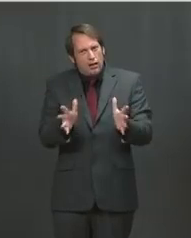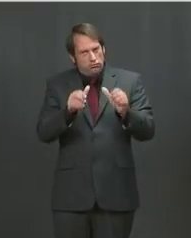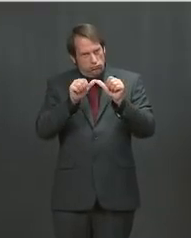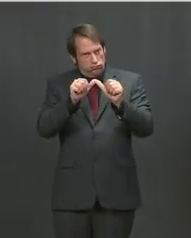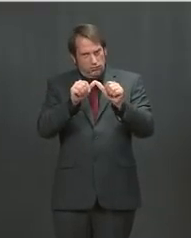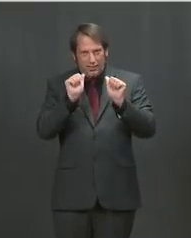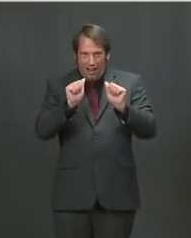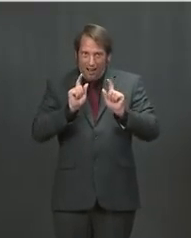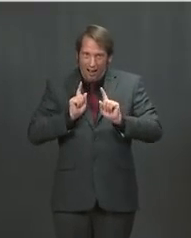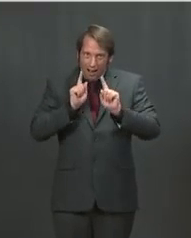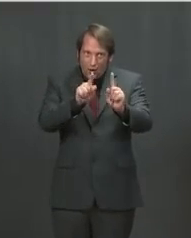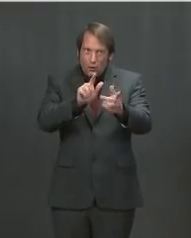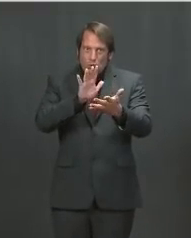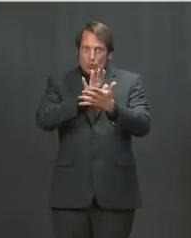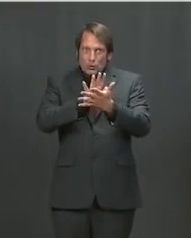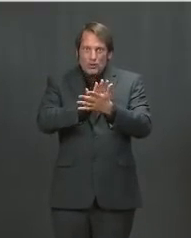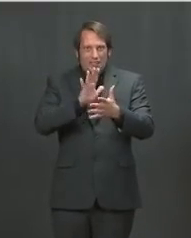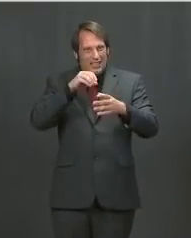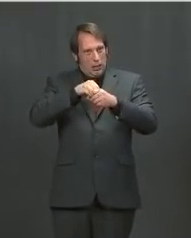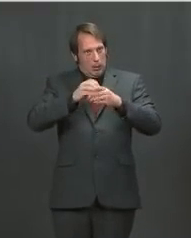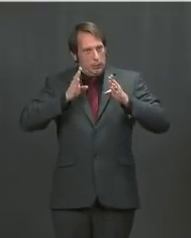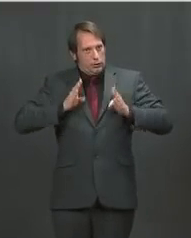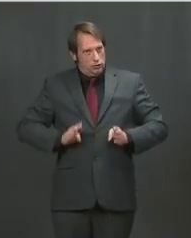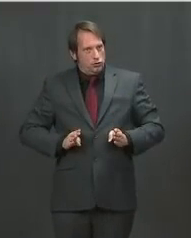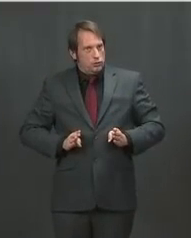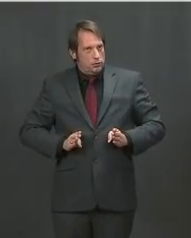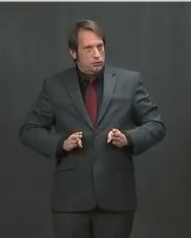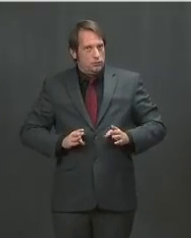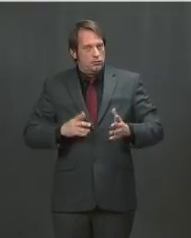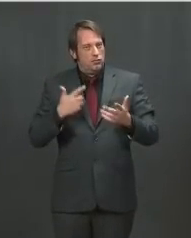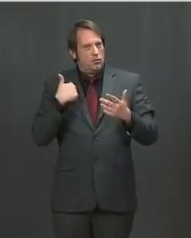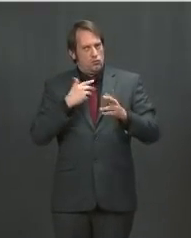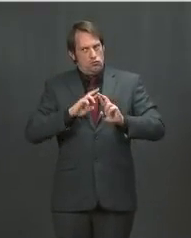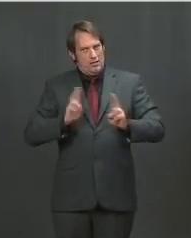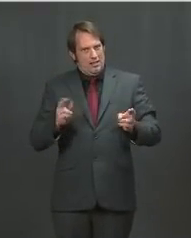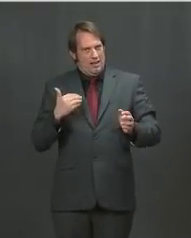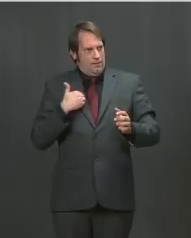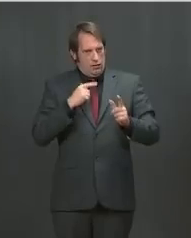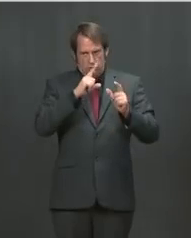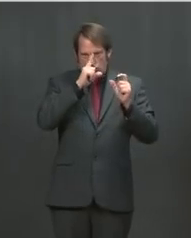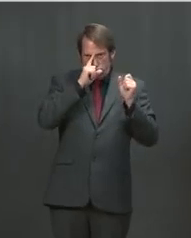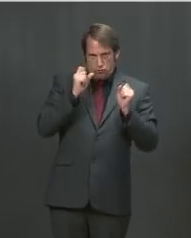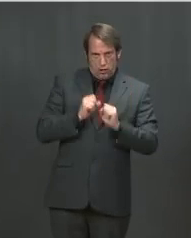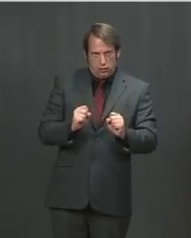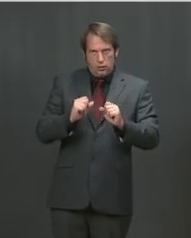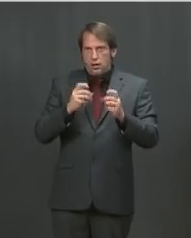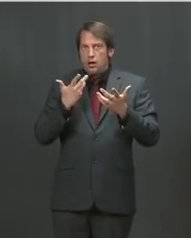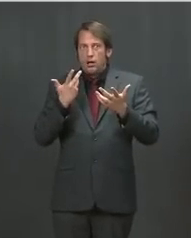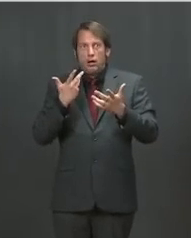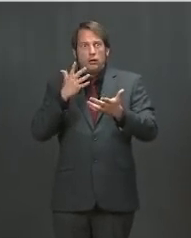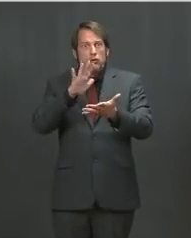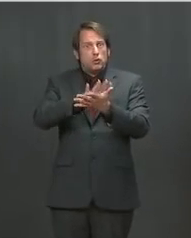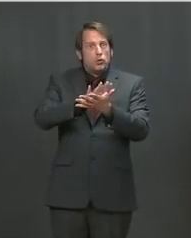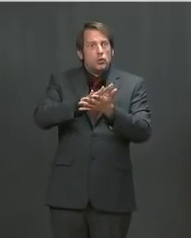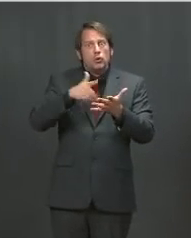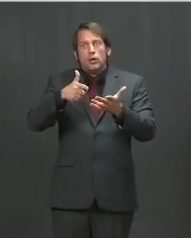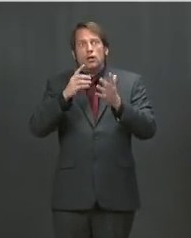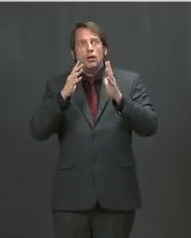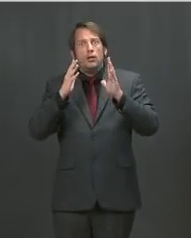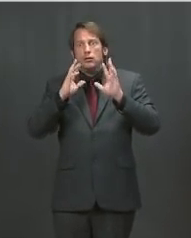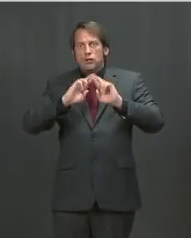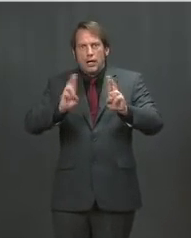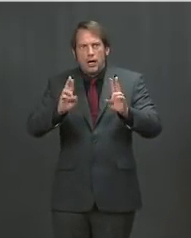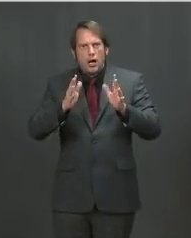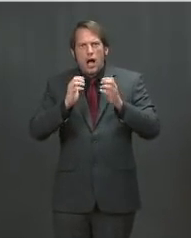to report that an important mitigation strategy, educator vaccination, was rolled out in the month of